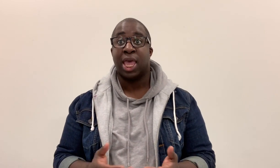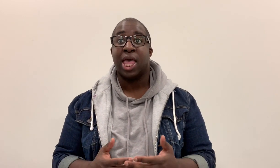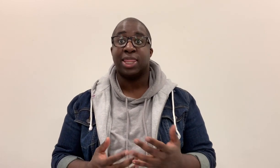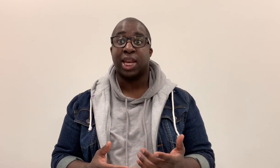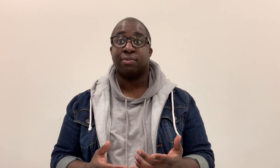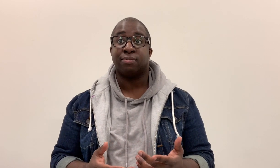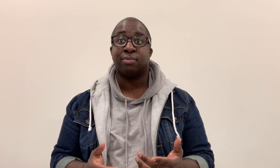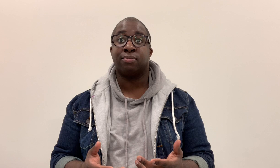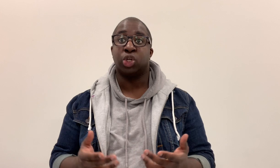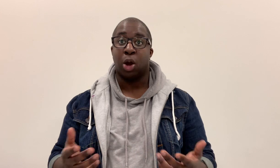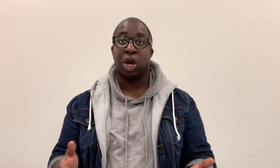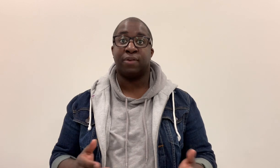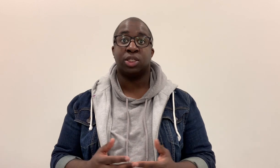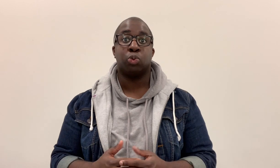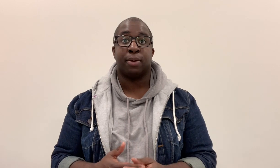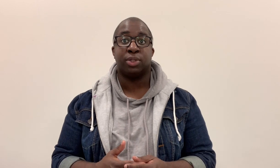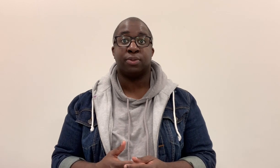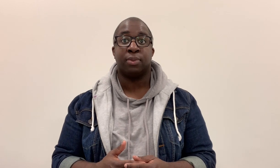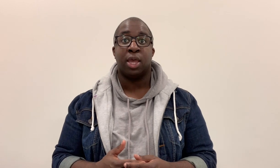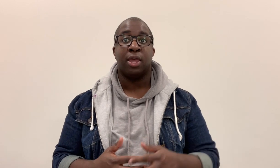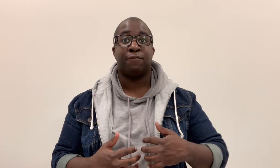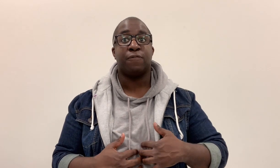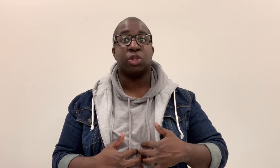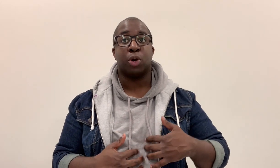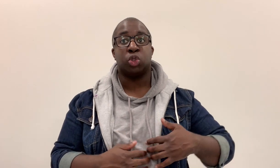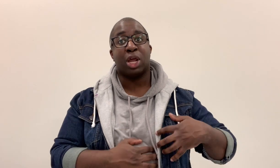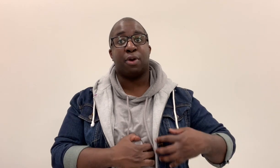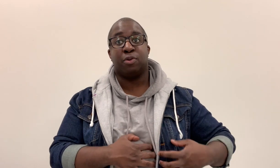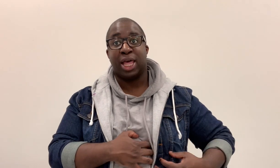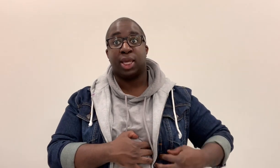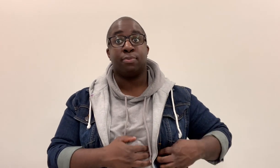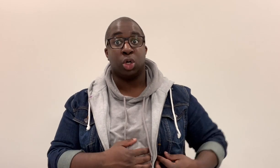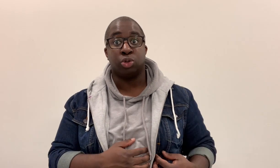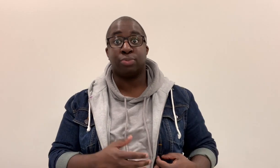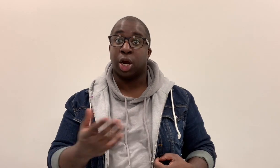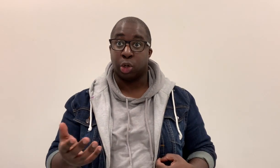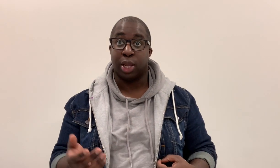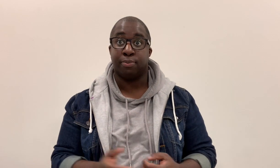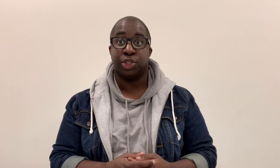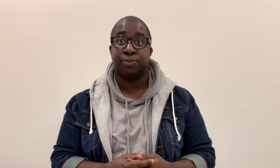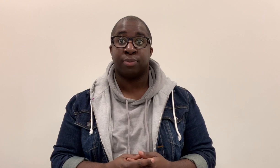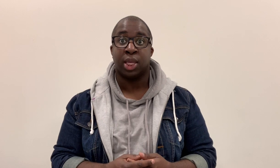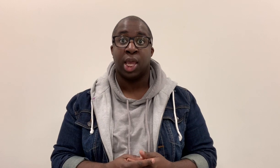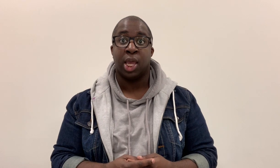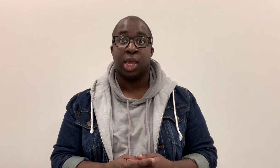sleep. Then took out one of his ribs. If you feel the bones right above your belly, those are your